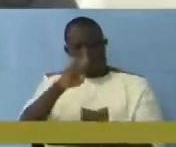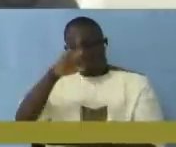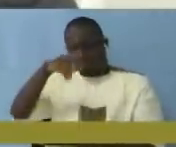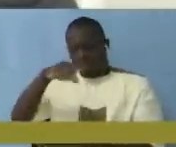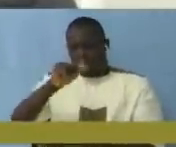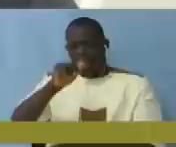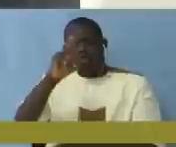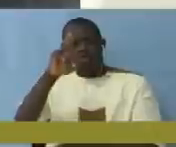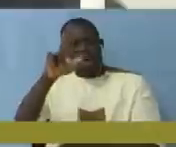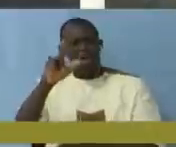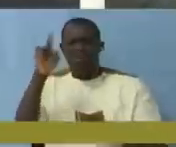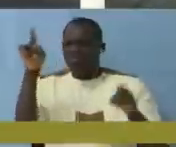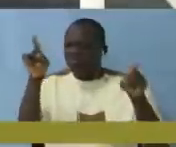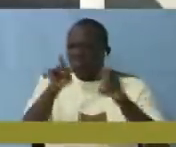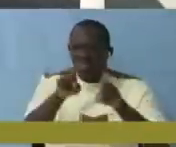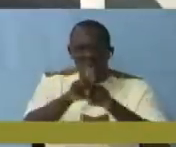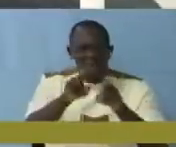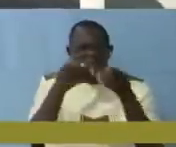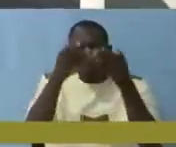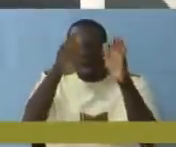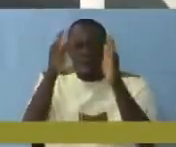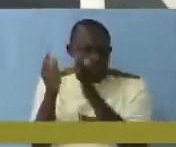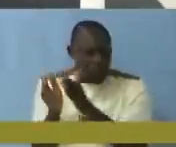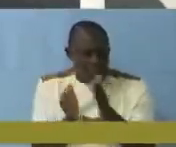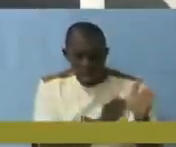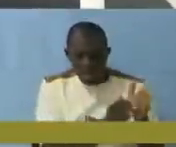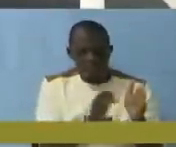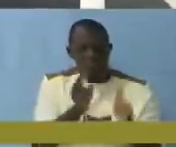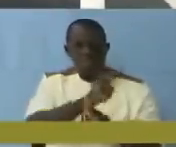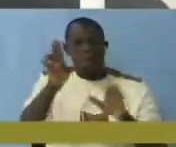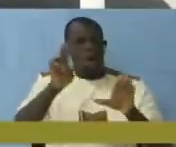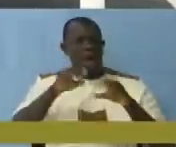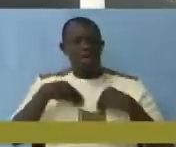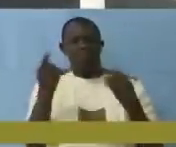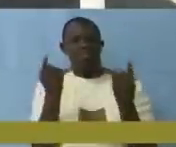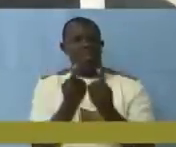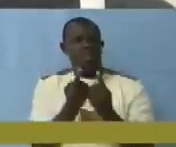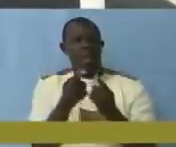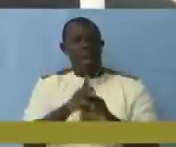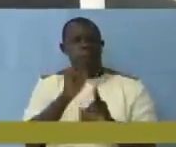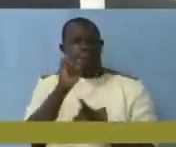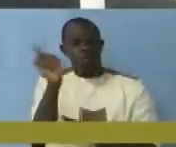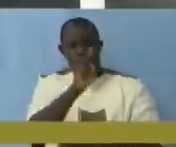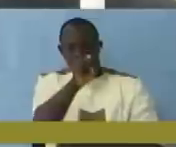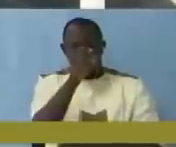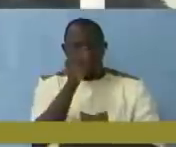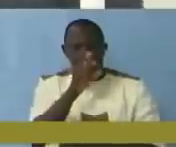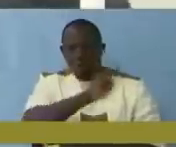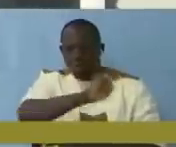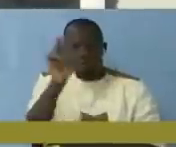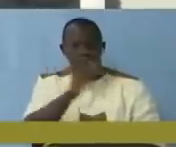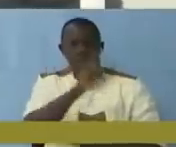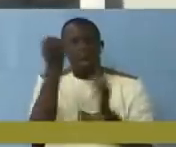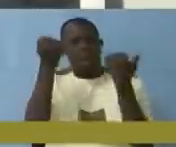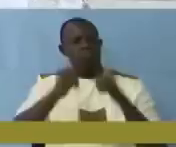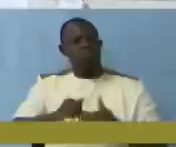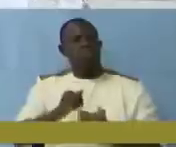strategy of denials, but what you're saying is certainly not the case, Mr. Witness, and you know it is not the